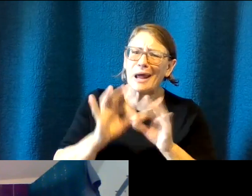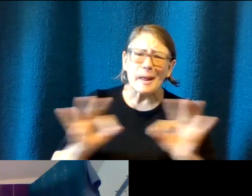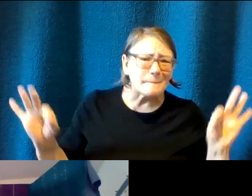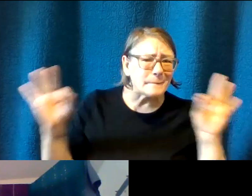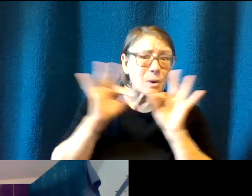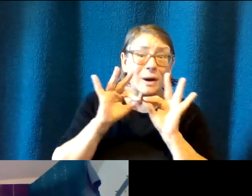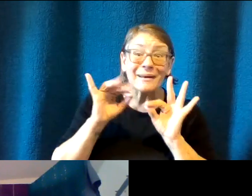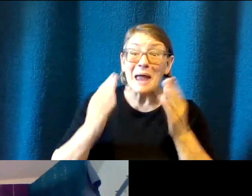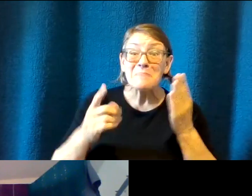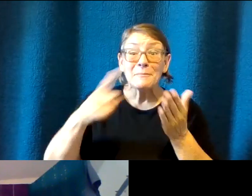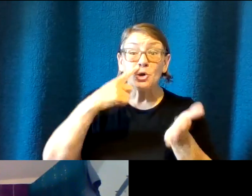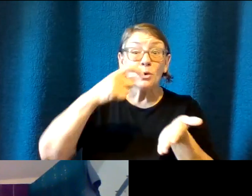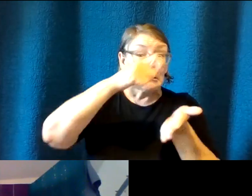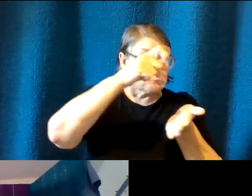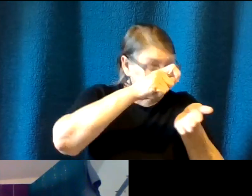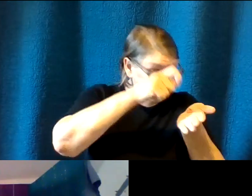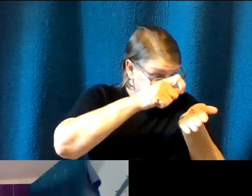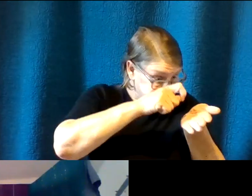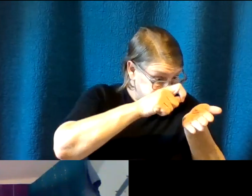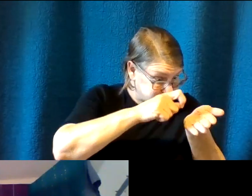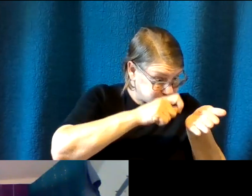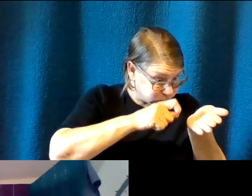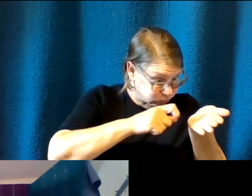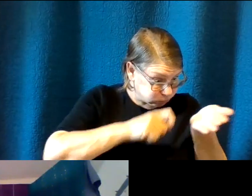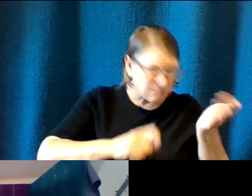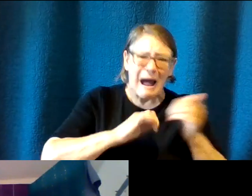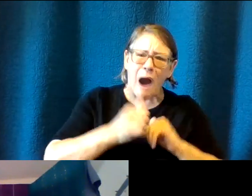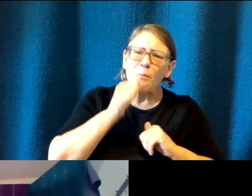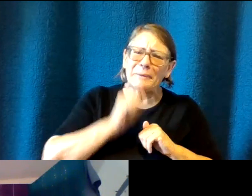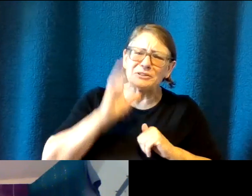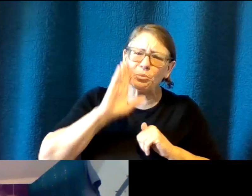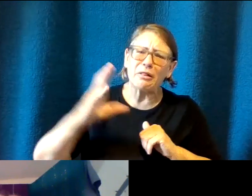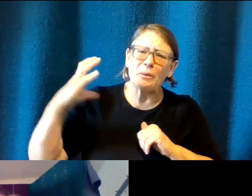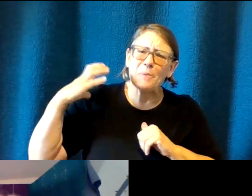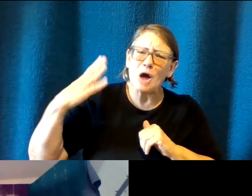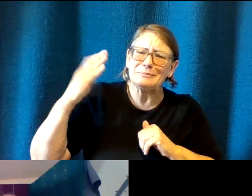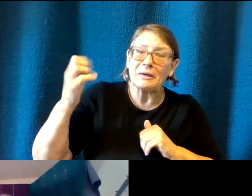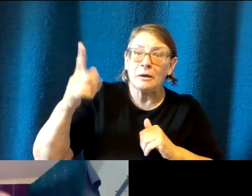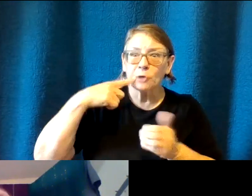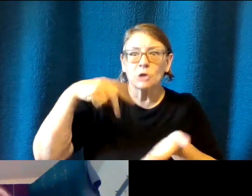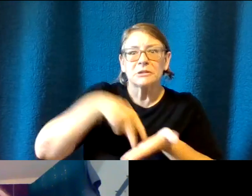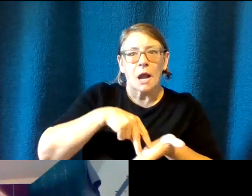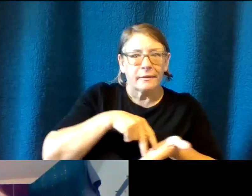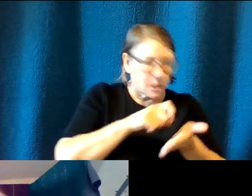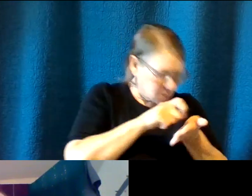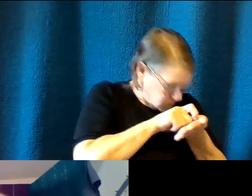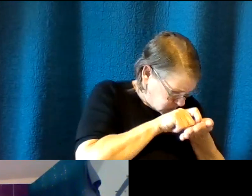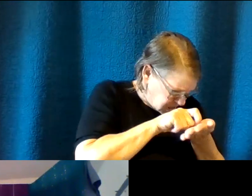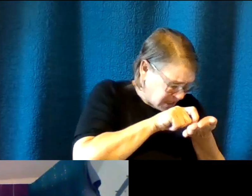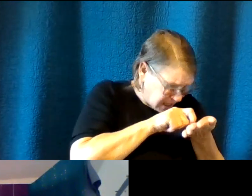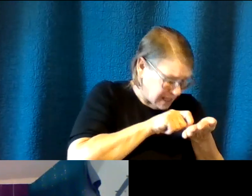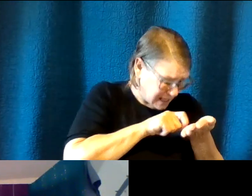and maybe you have a whole paragraph, and like, how patient are they going to feel if you're, you know, standing there writing a note?